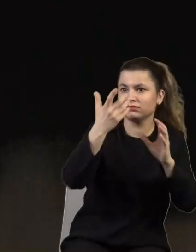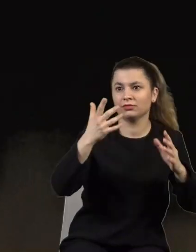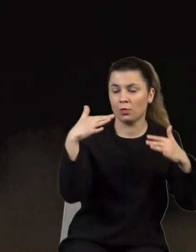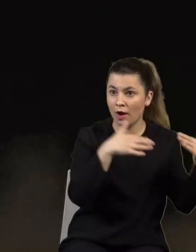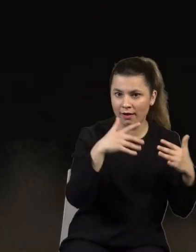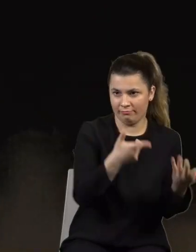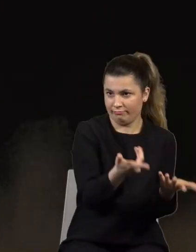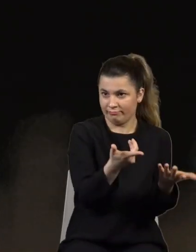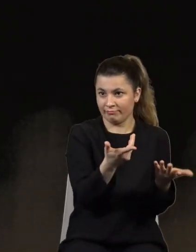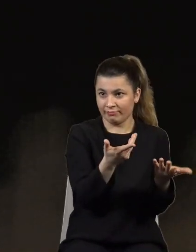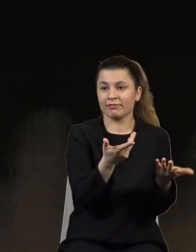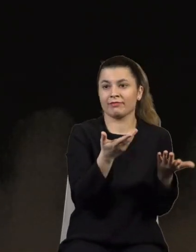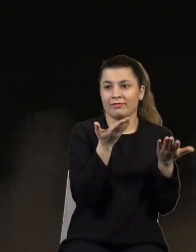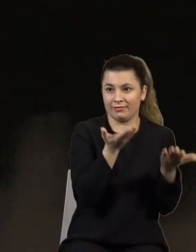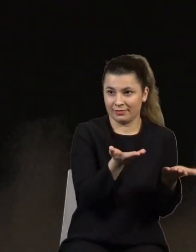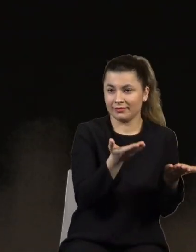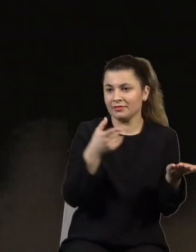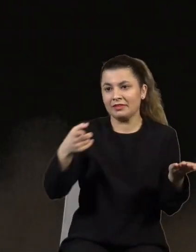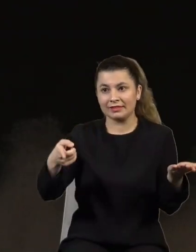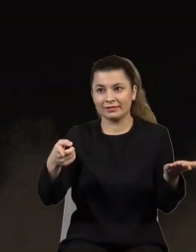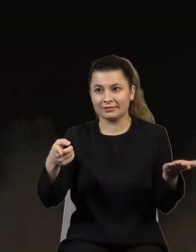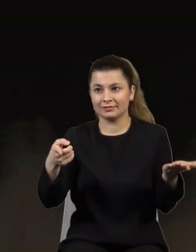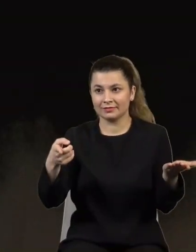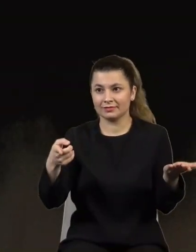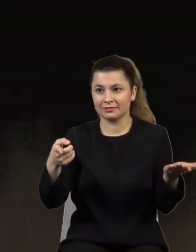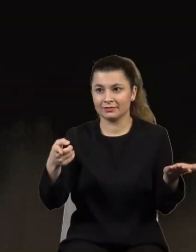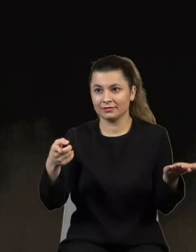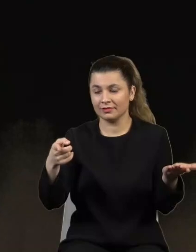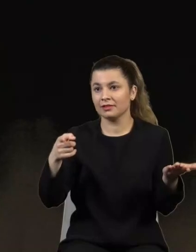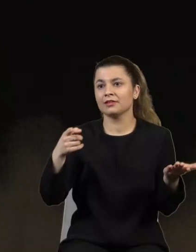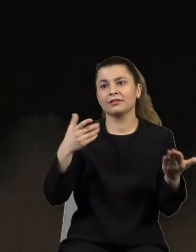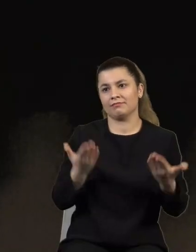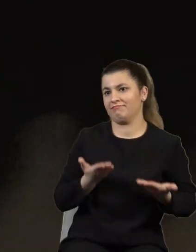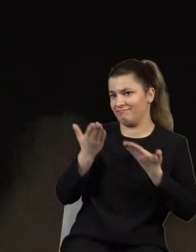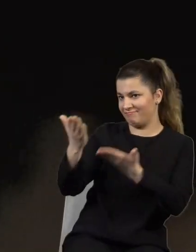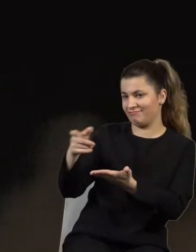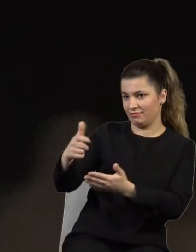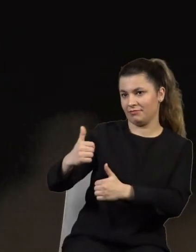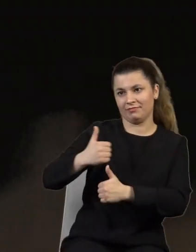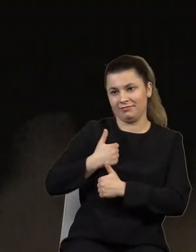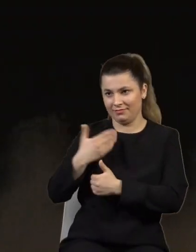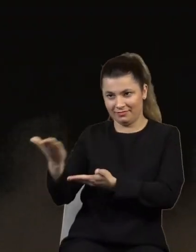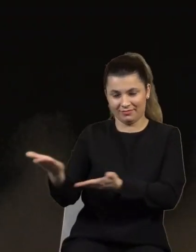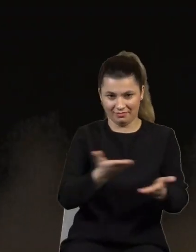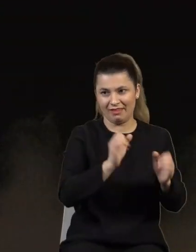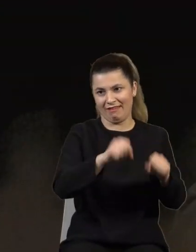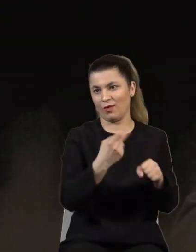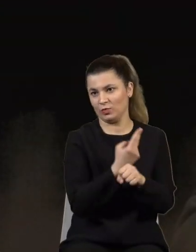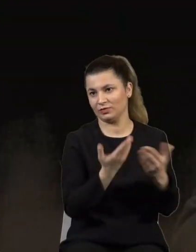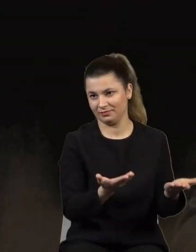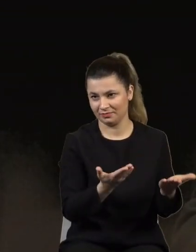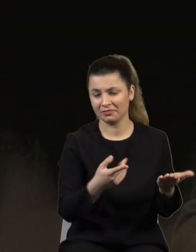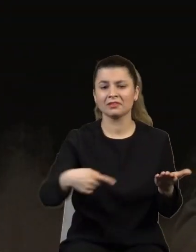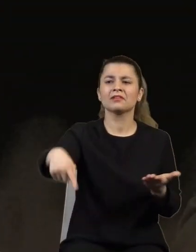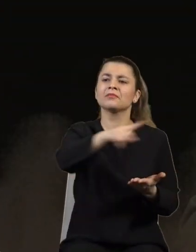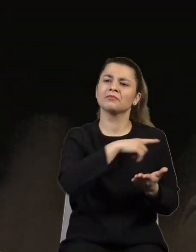So at the end, I think we need coordination, we need multimodality, and we need to